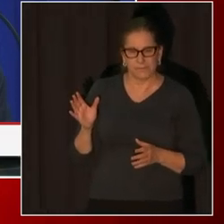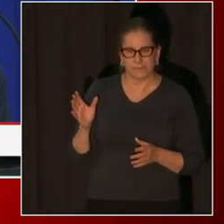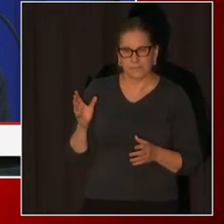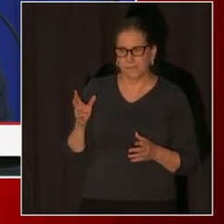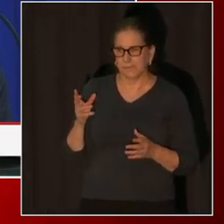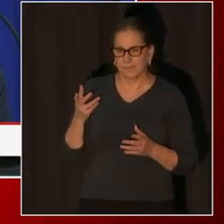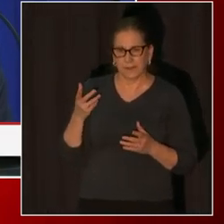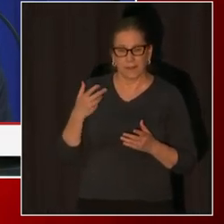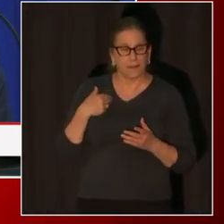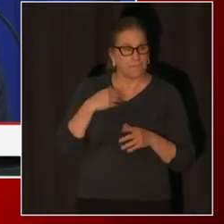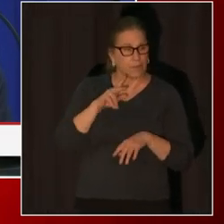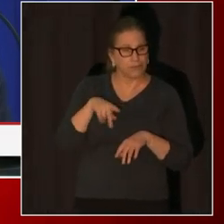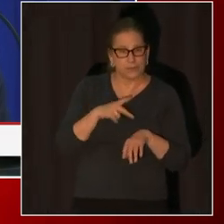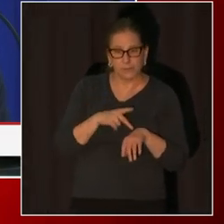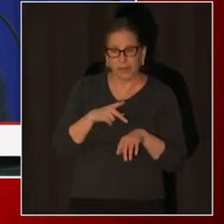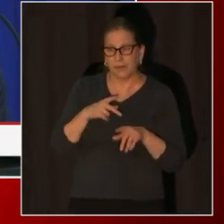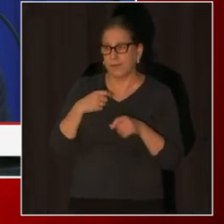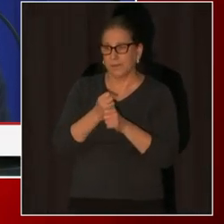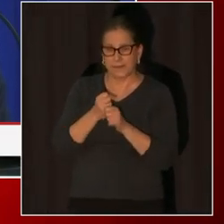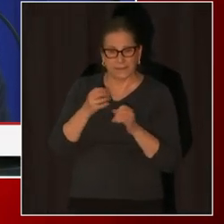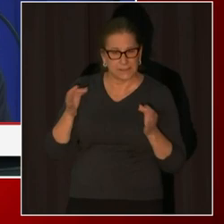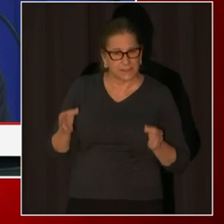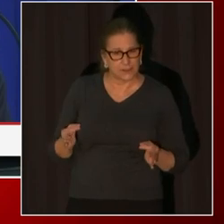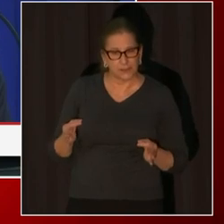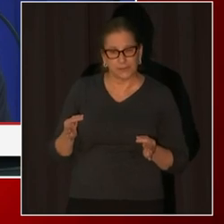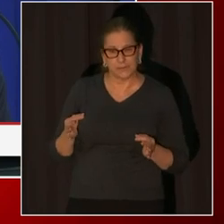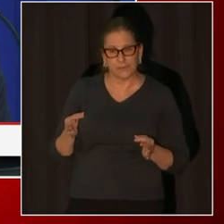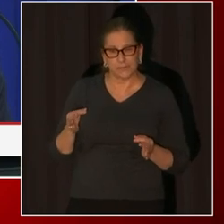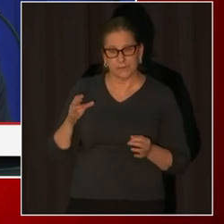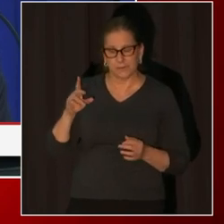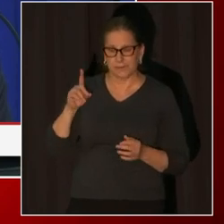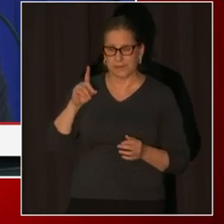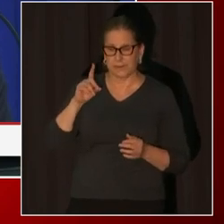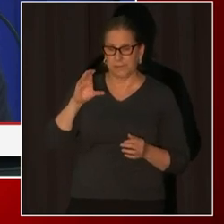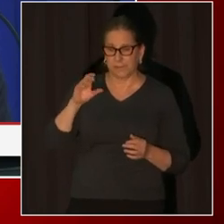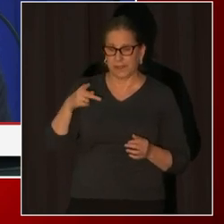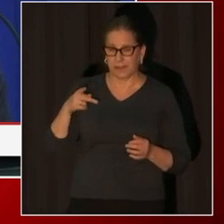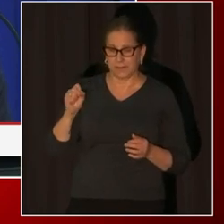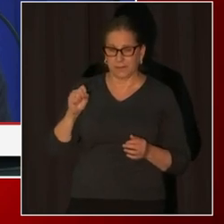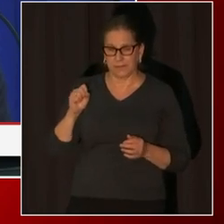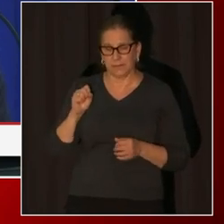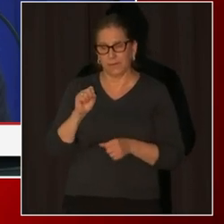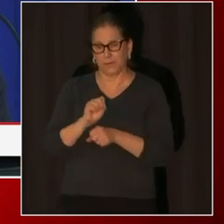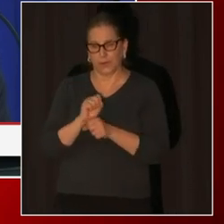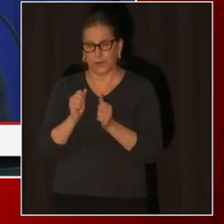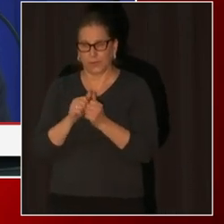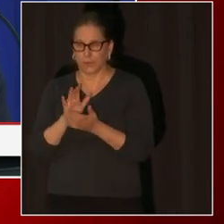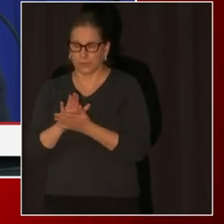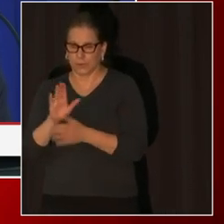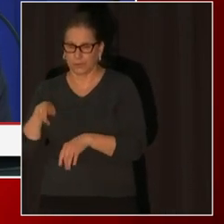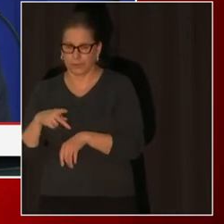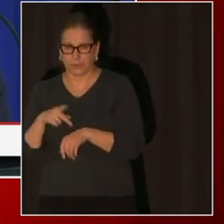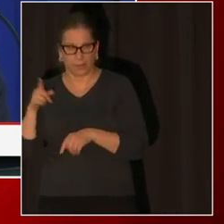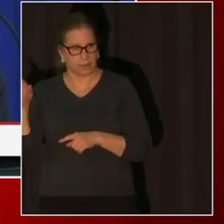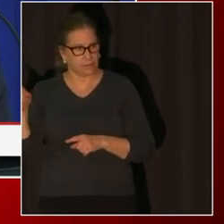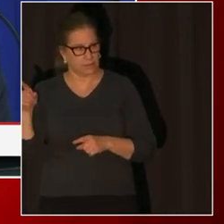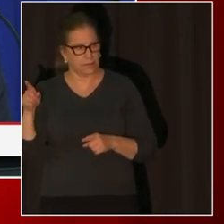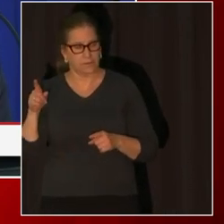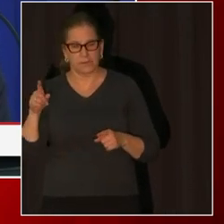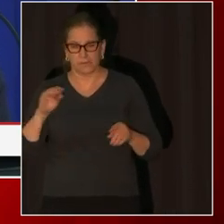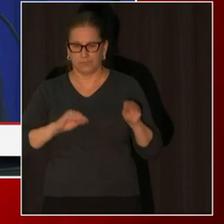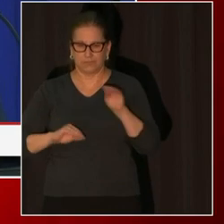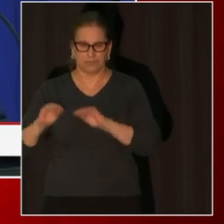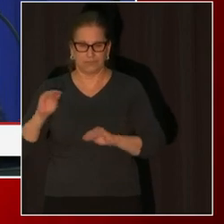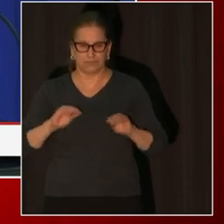do. And so DCPS centrally will work with those school leaders to reposition that staff in available schools across